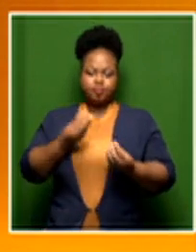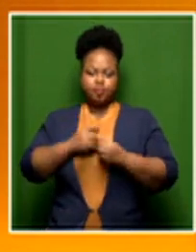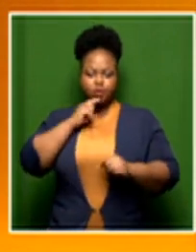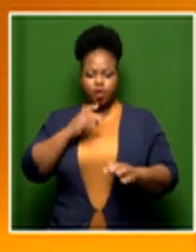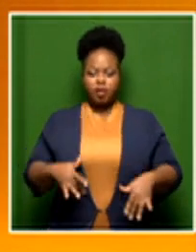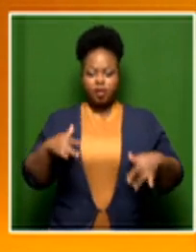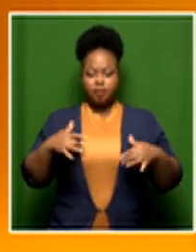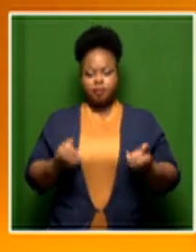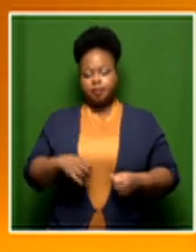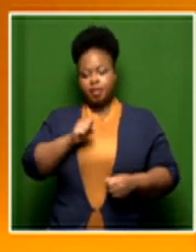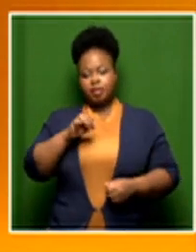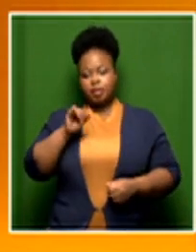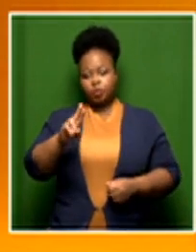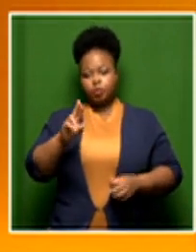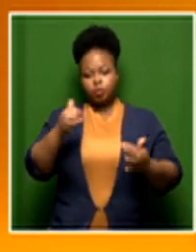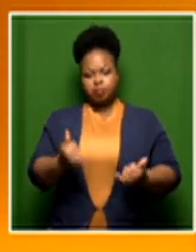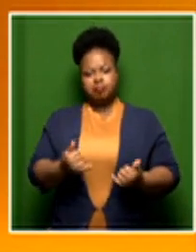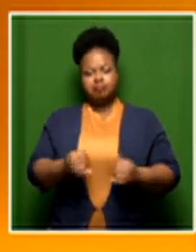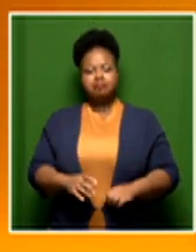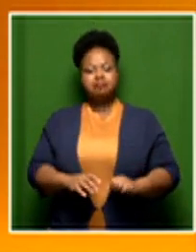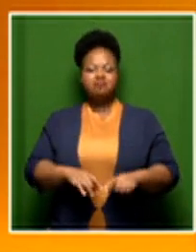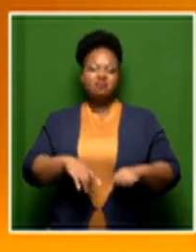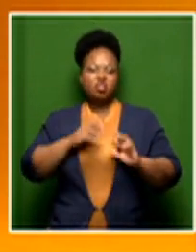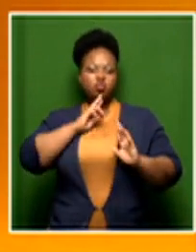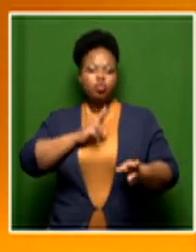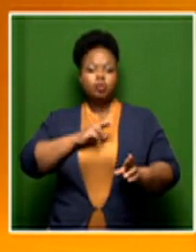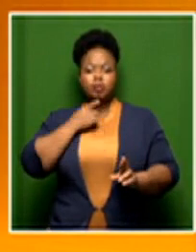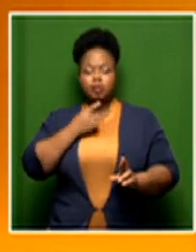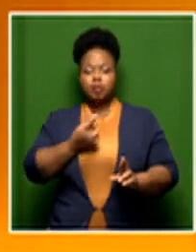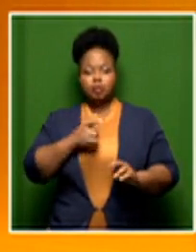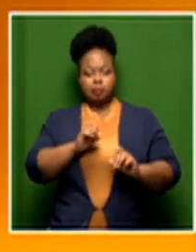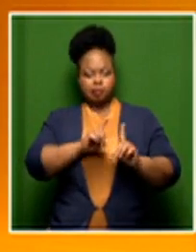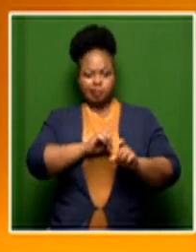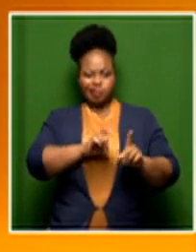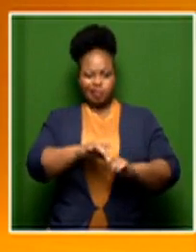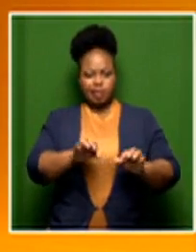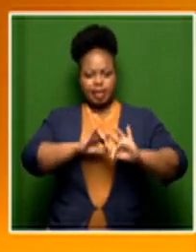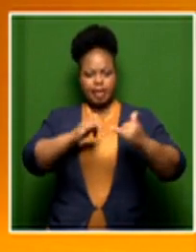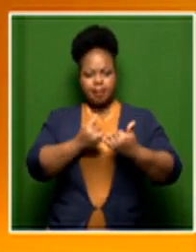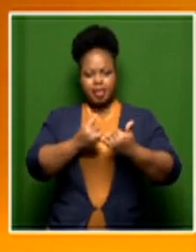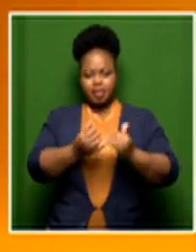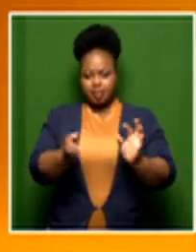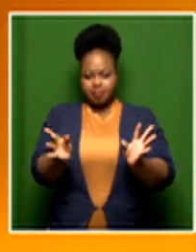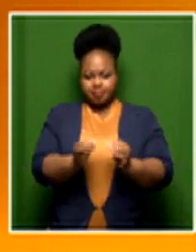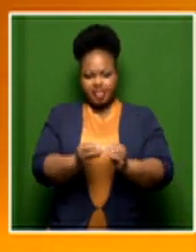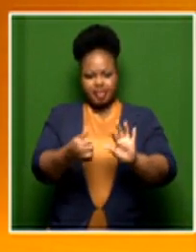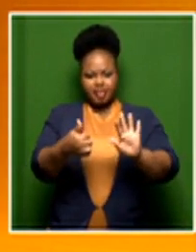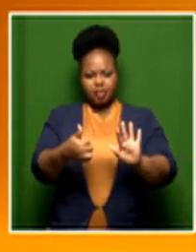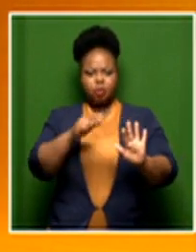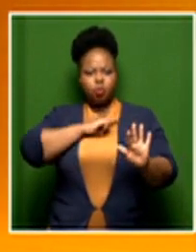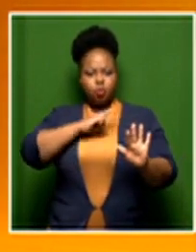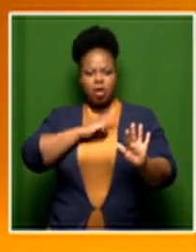With Morning Live now, the Special Investigating Unit of the SIU is reportedly probing at least 6 companies that are accused